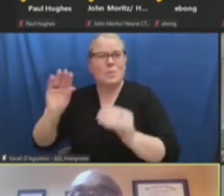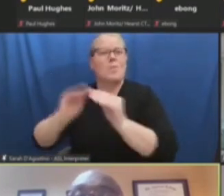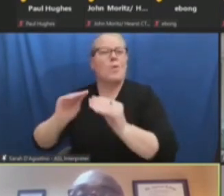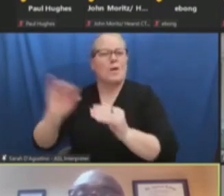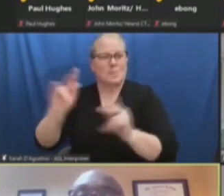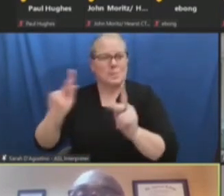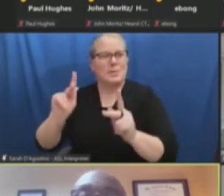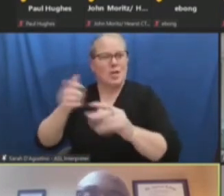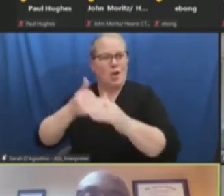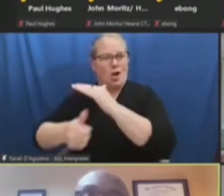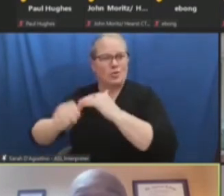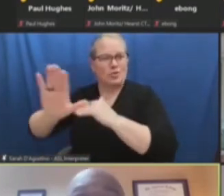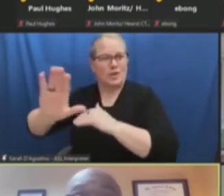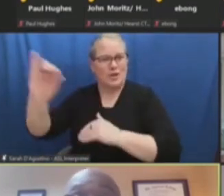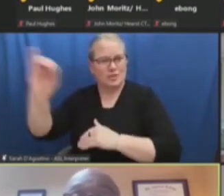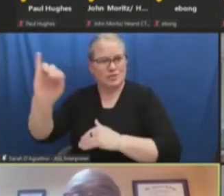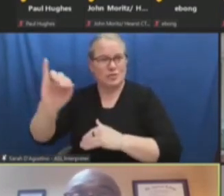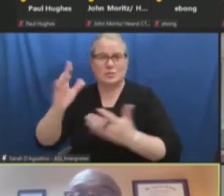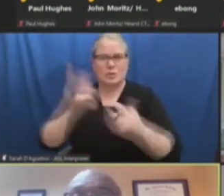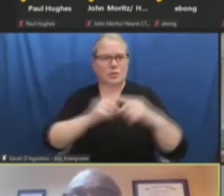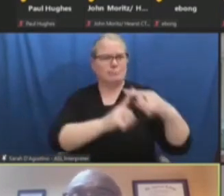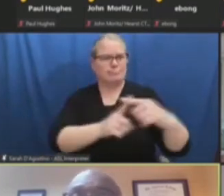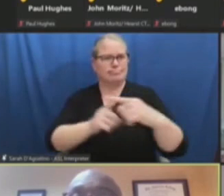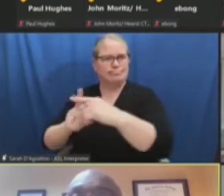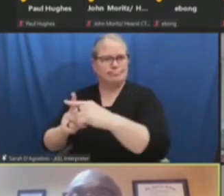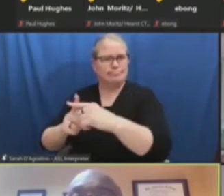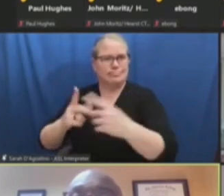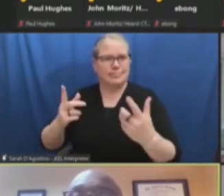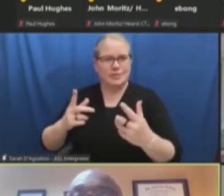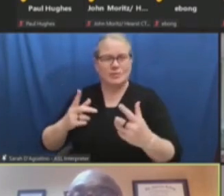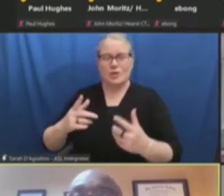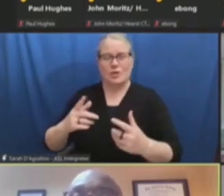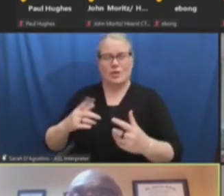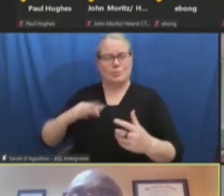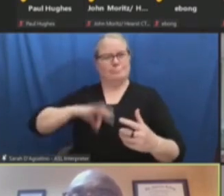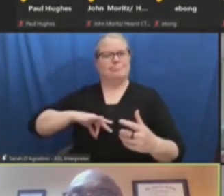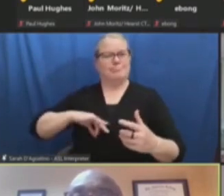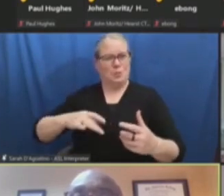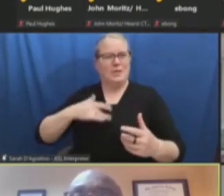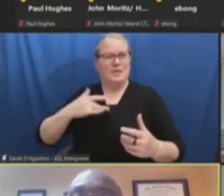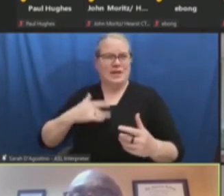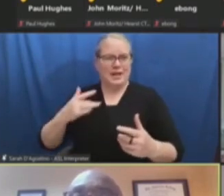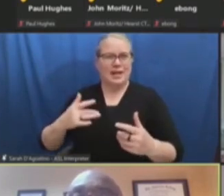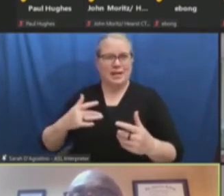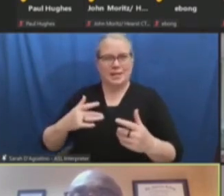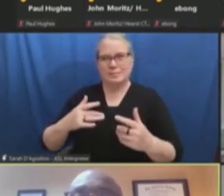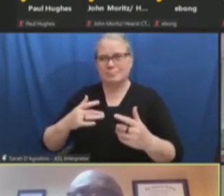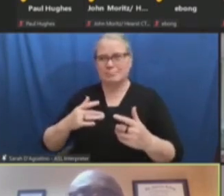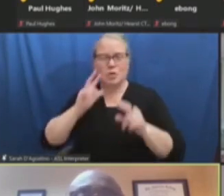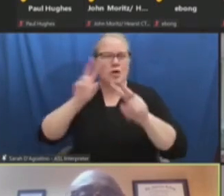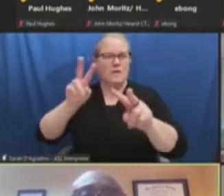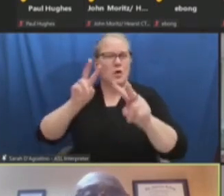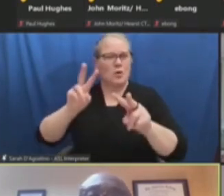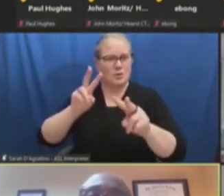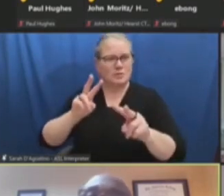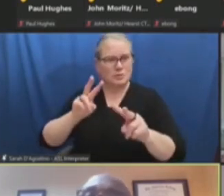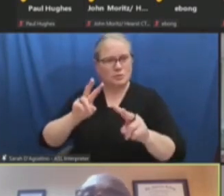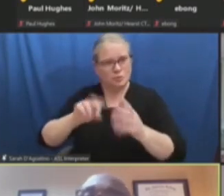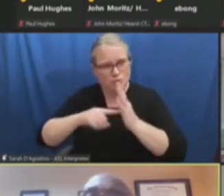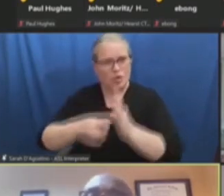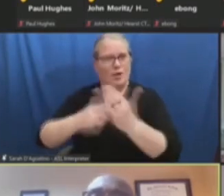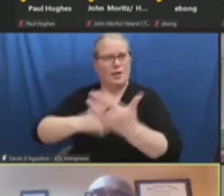thing. And so we look forward to the challenge of executing and delivering on our promise to the governor and the people of Connecticut.